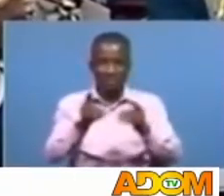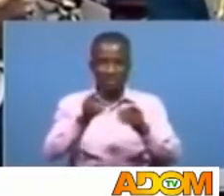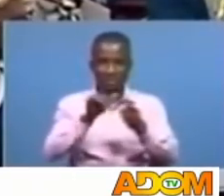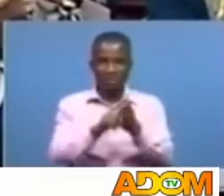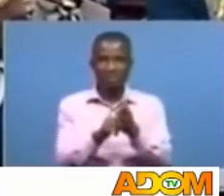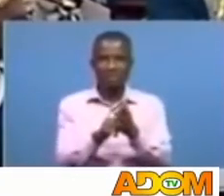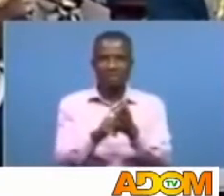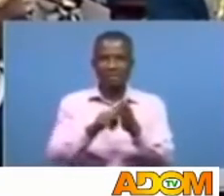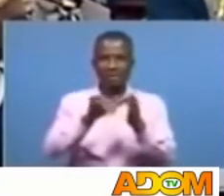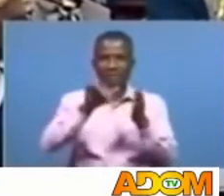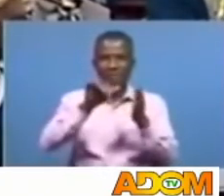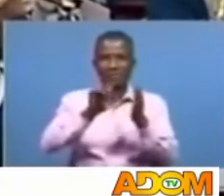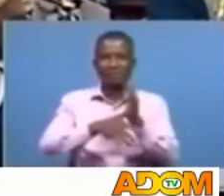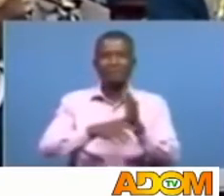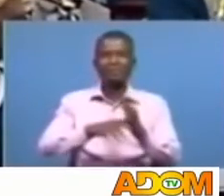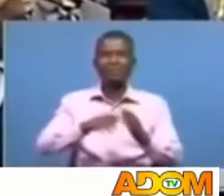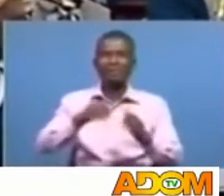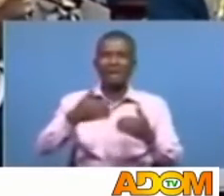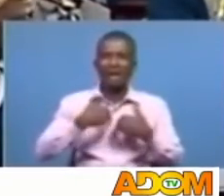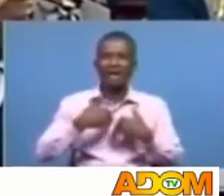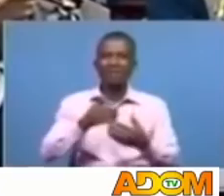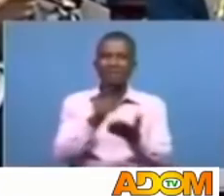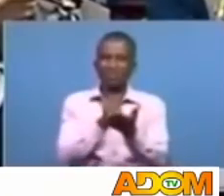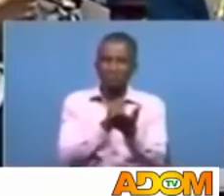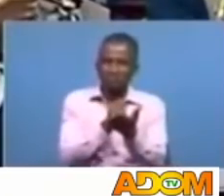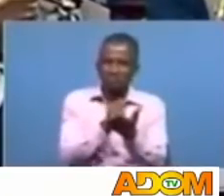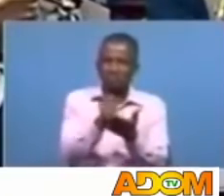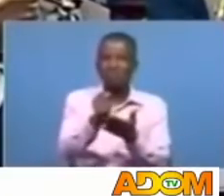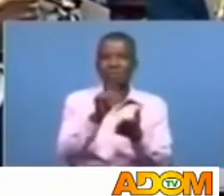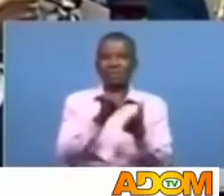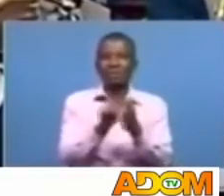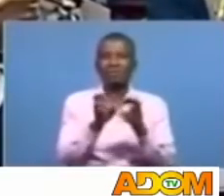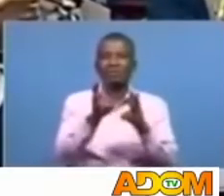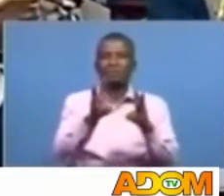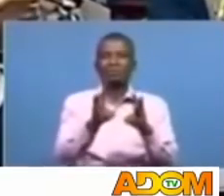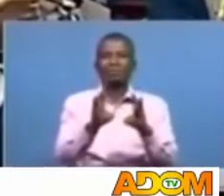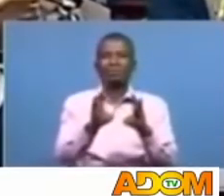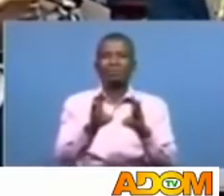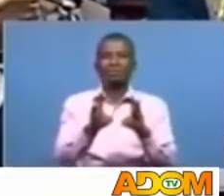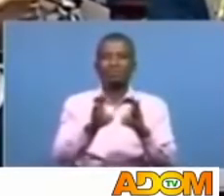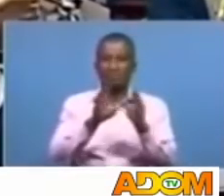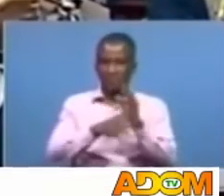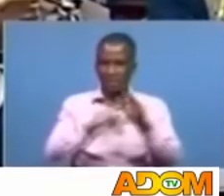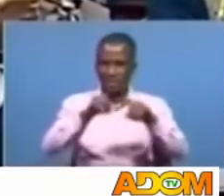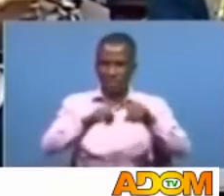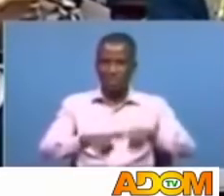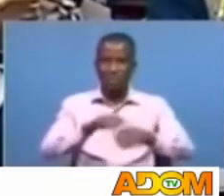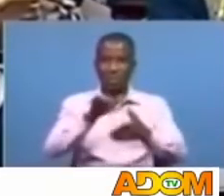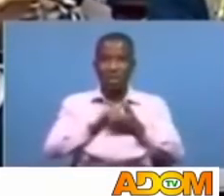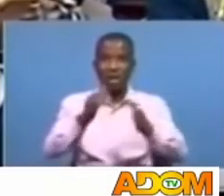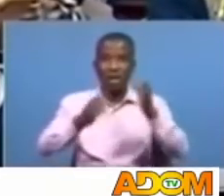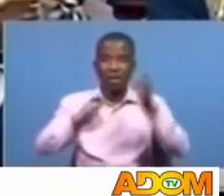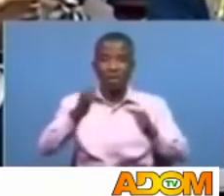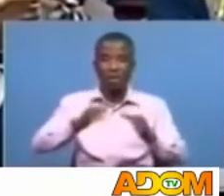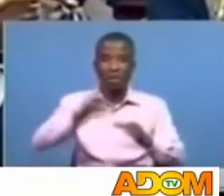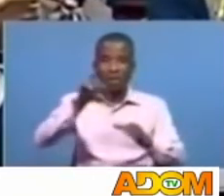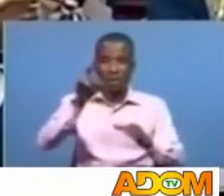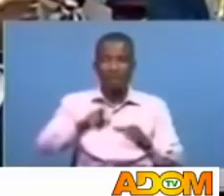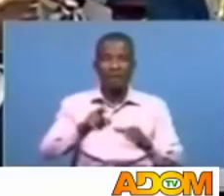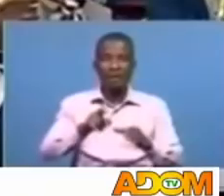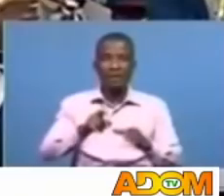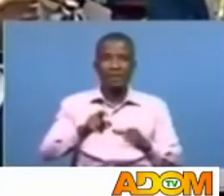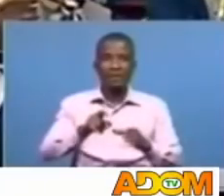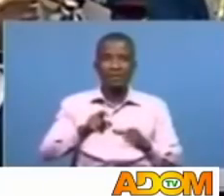to ascertain the truth in this matter, and so on. And based on that, the court had recourse to the Courts Act